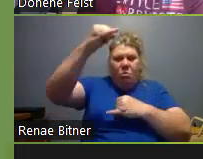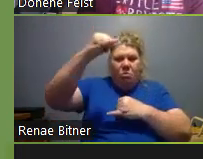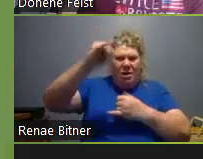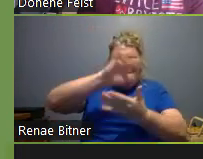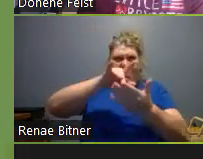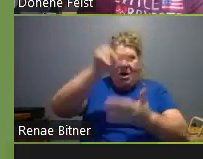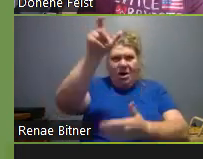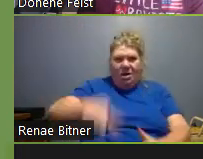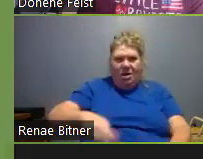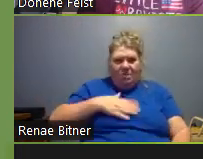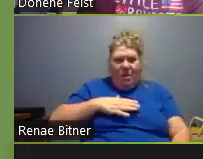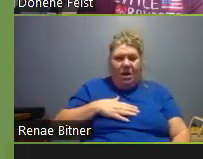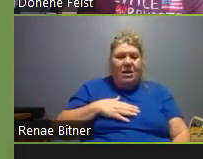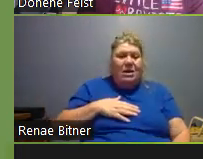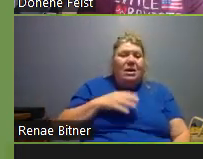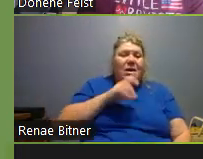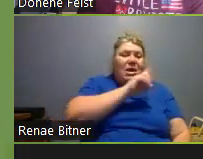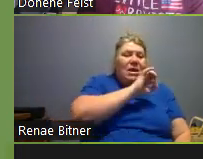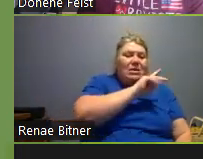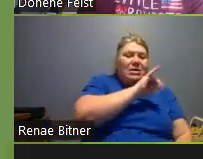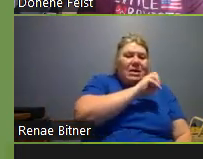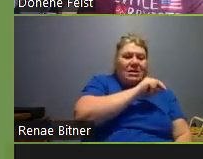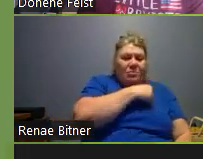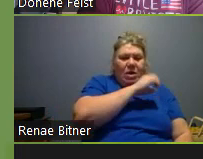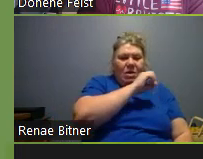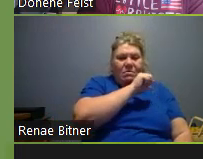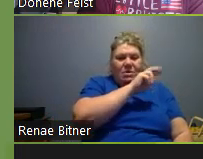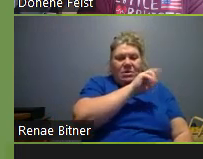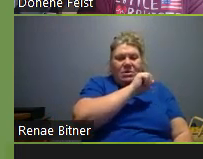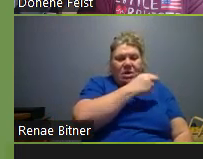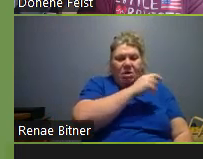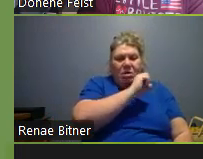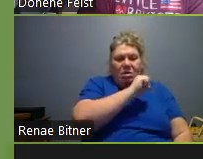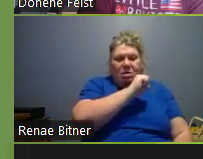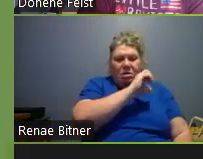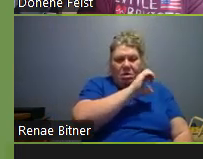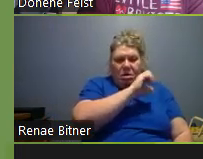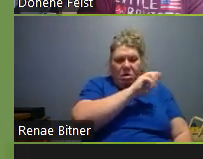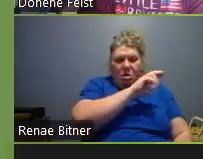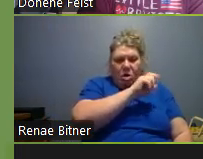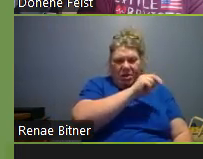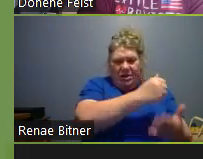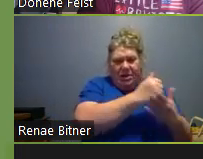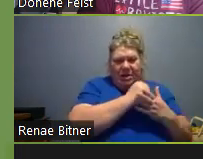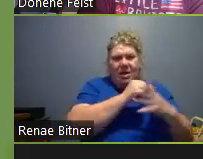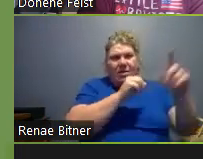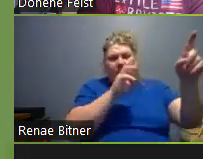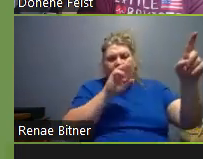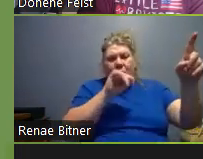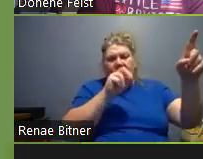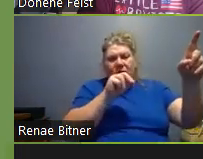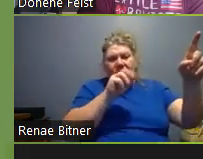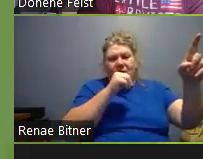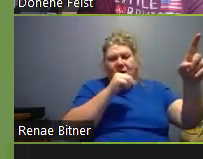section here. And then in Dickinson, we have Sarah Carlson, who helps us out, and in Williston is Heather Wheeler.